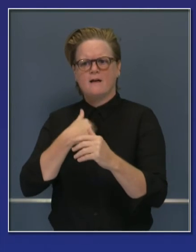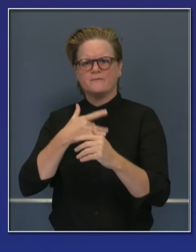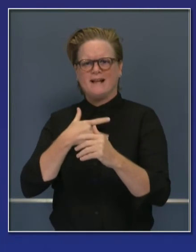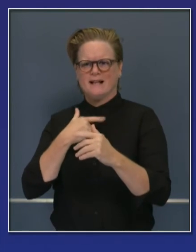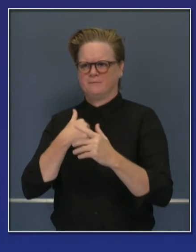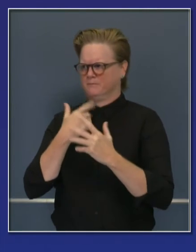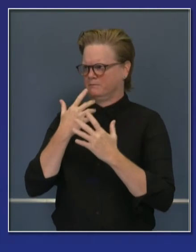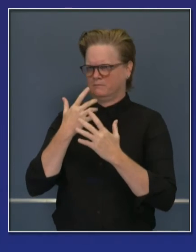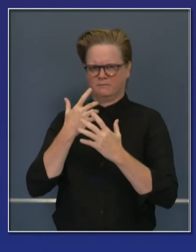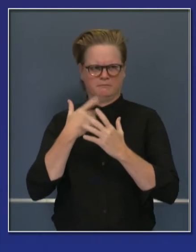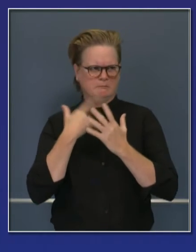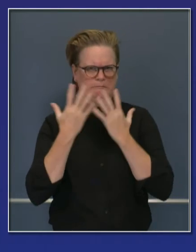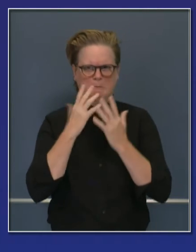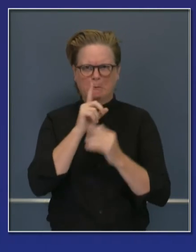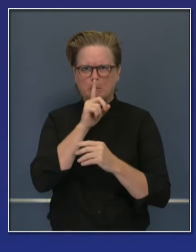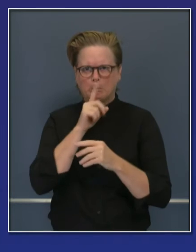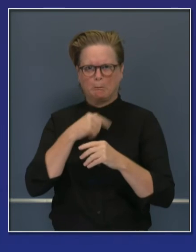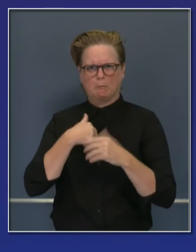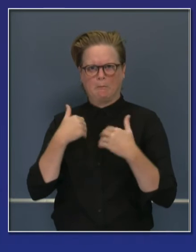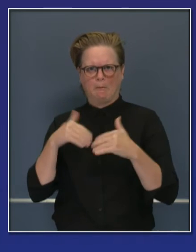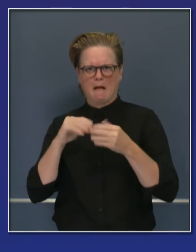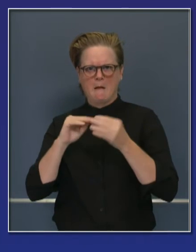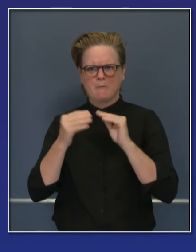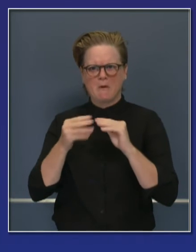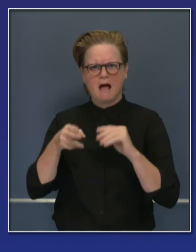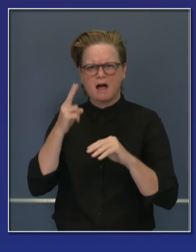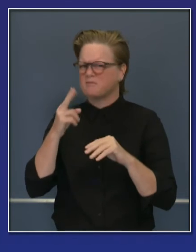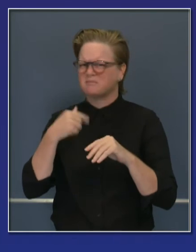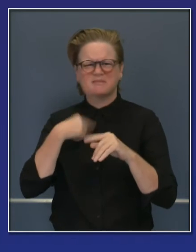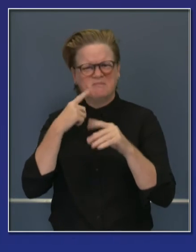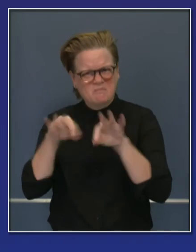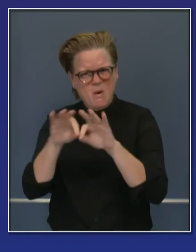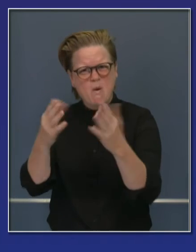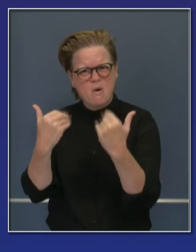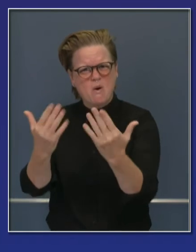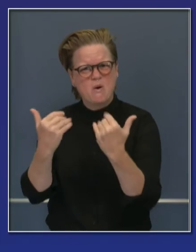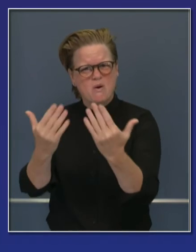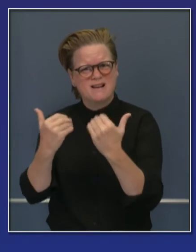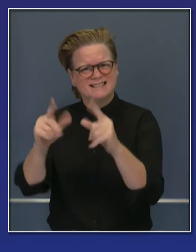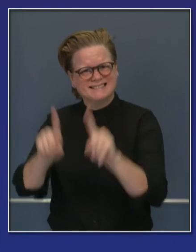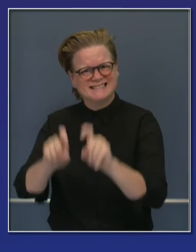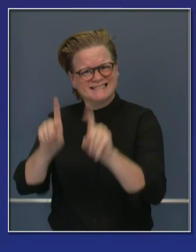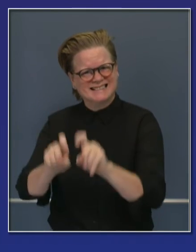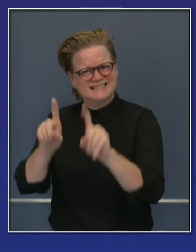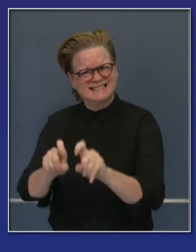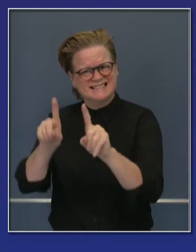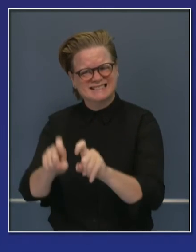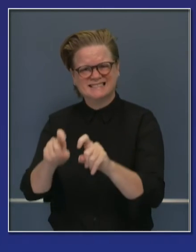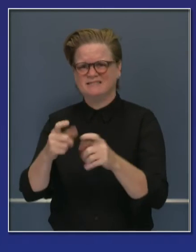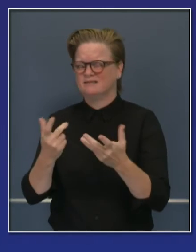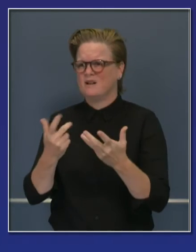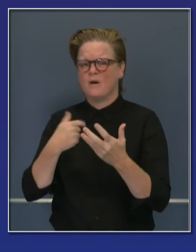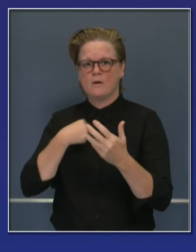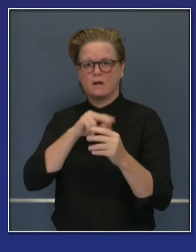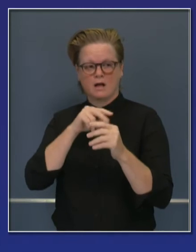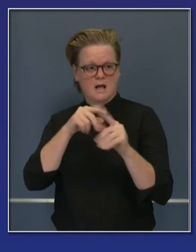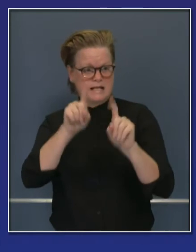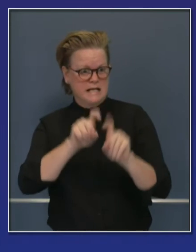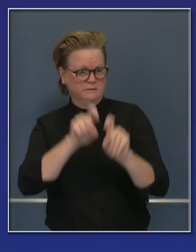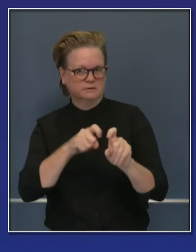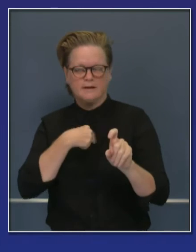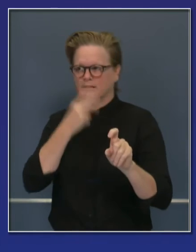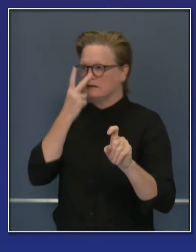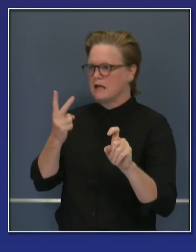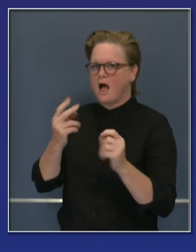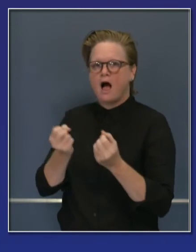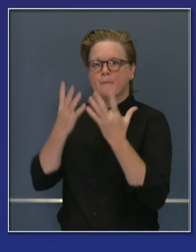about testing, nor determining those that are positive. It's fundamental, it's foundational in our COVID response.